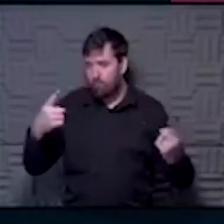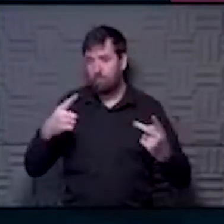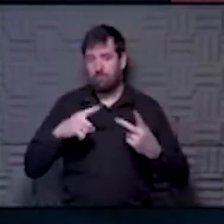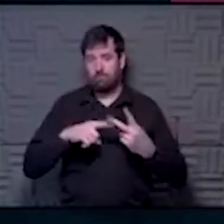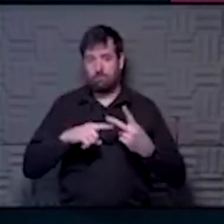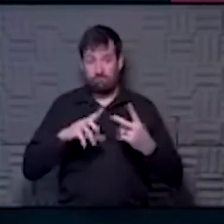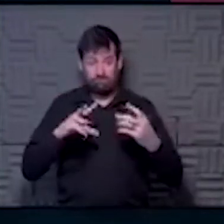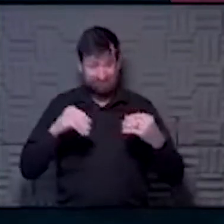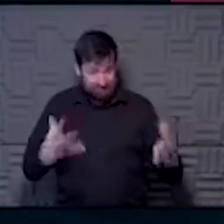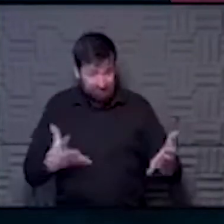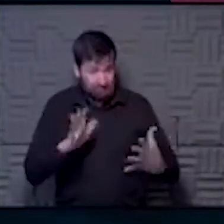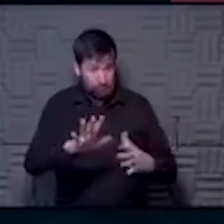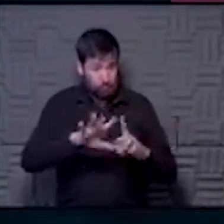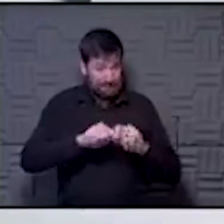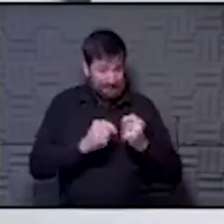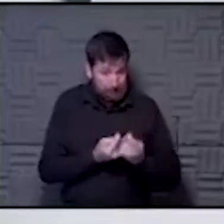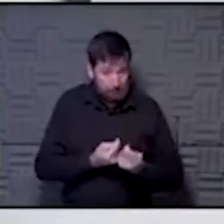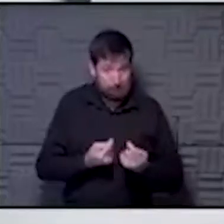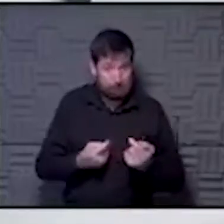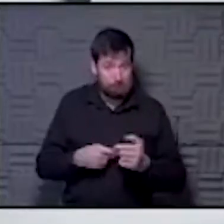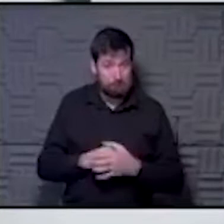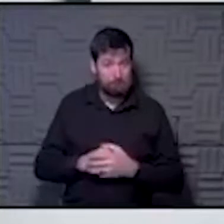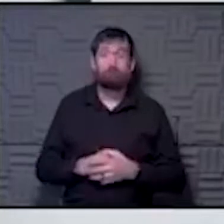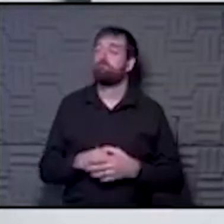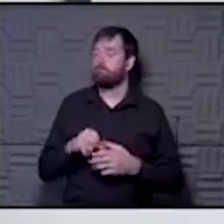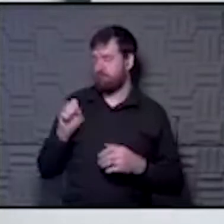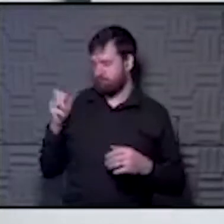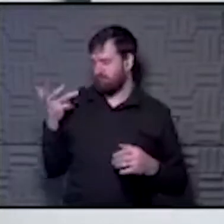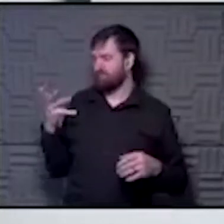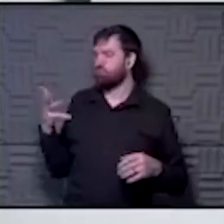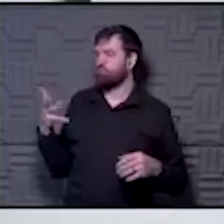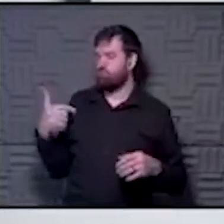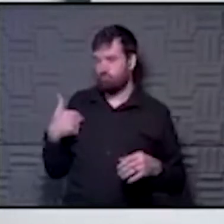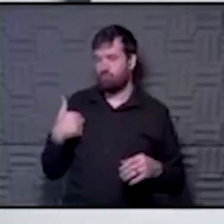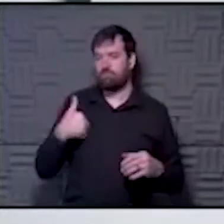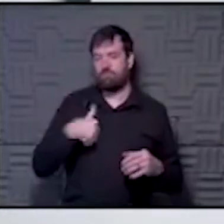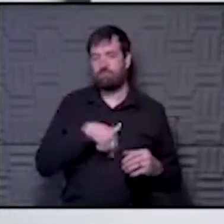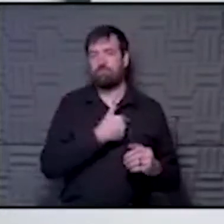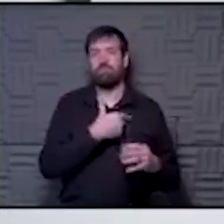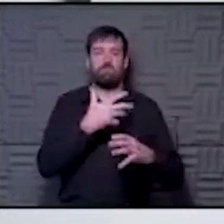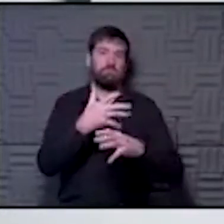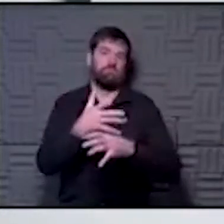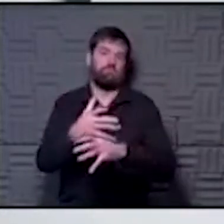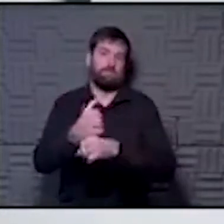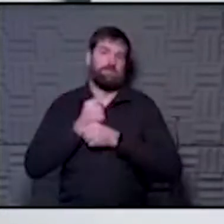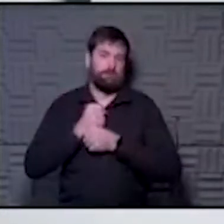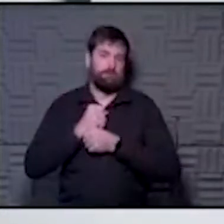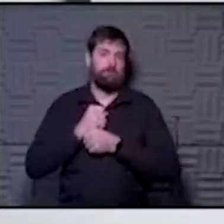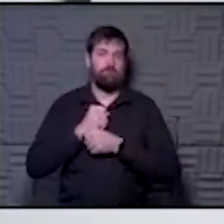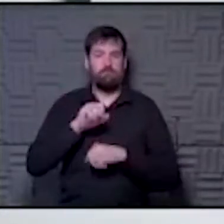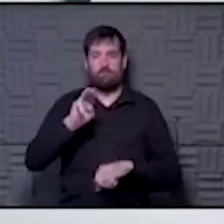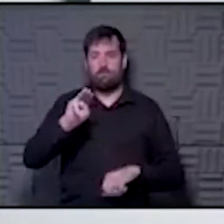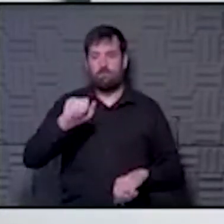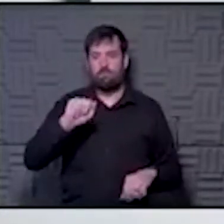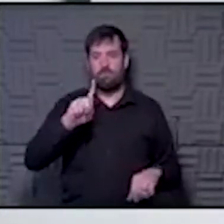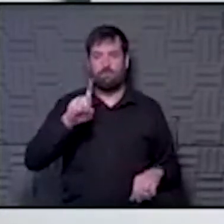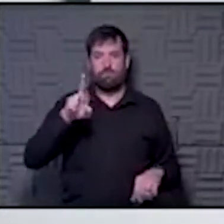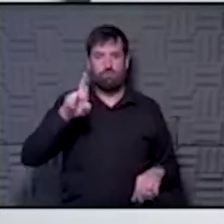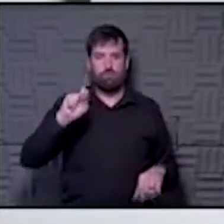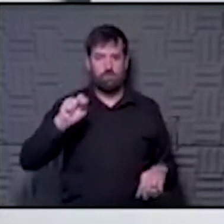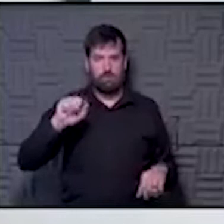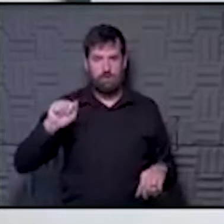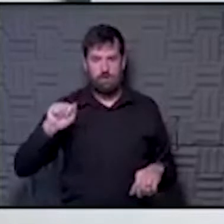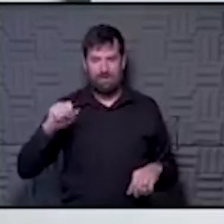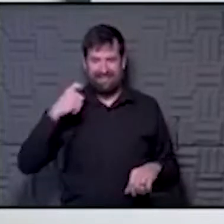to vaccinate your team? We have. So we got we got a shipment of the Moderna vaccine